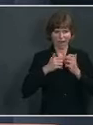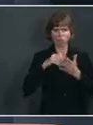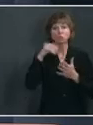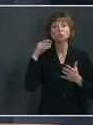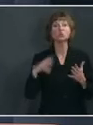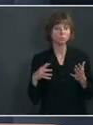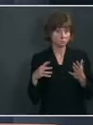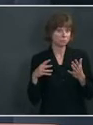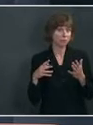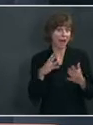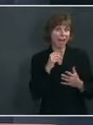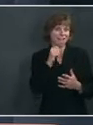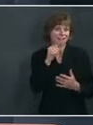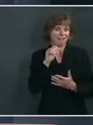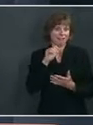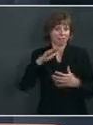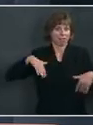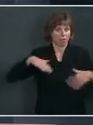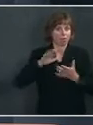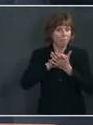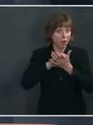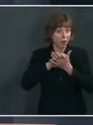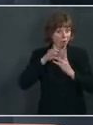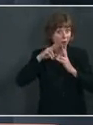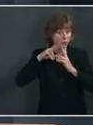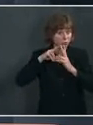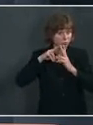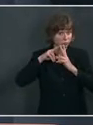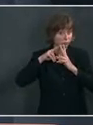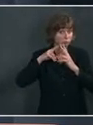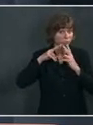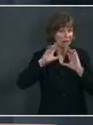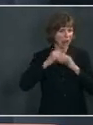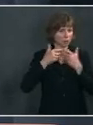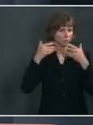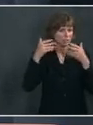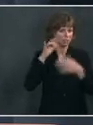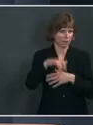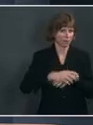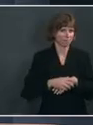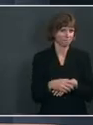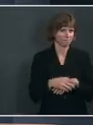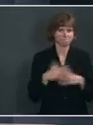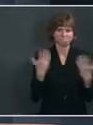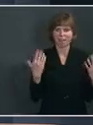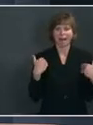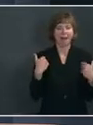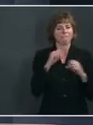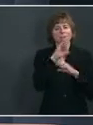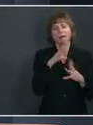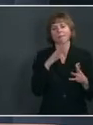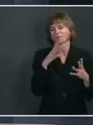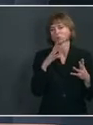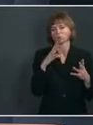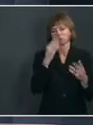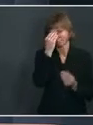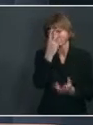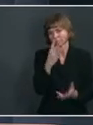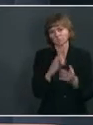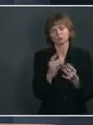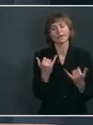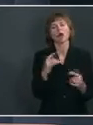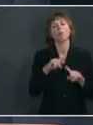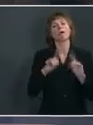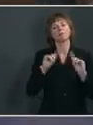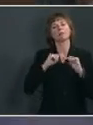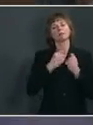students and unmarried couples and how we can proceed with that moving forward. I don't have anything to preview for you, but we're certainly, our team is looking into